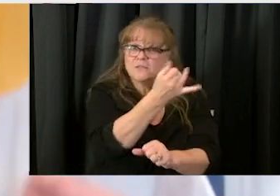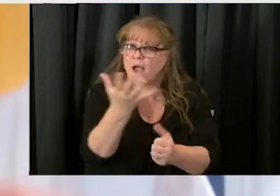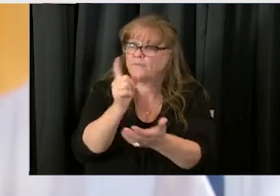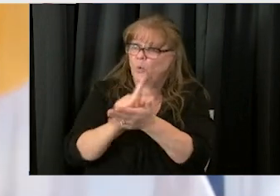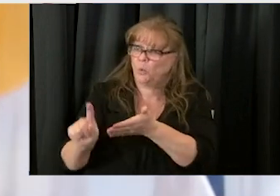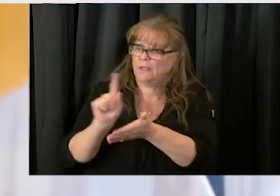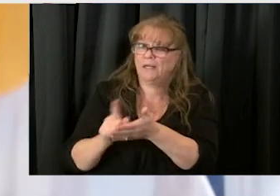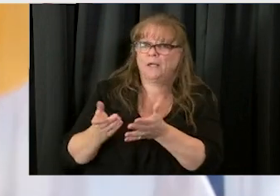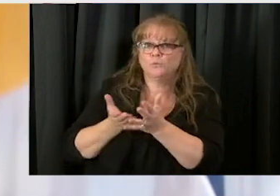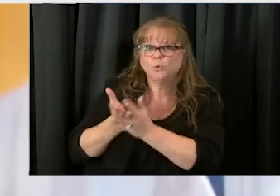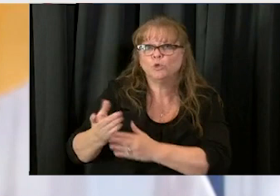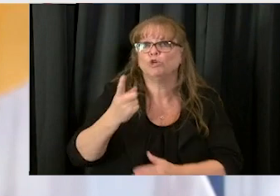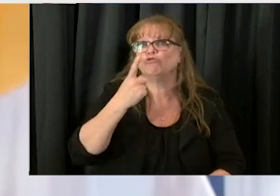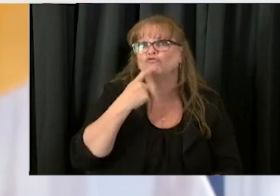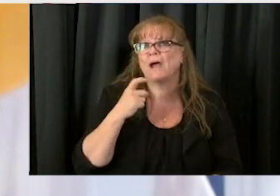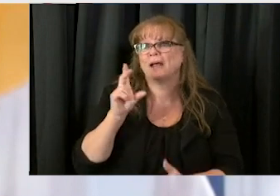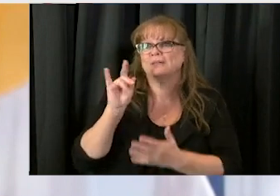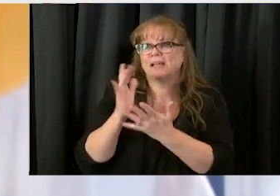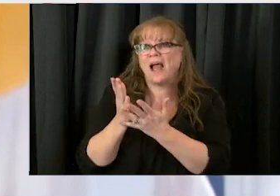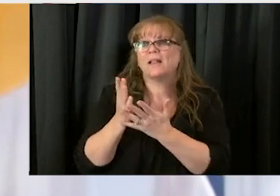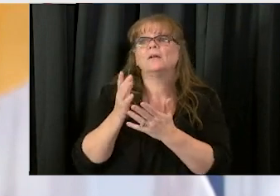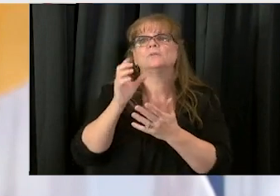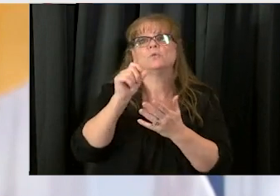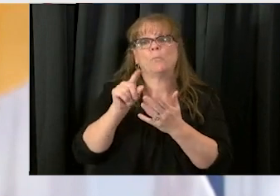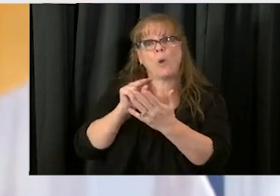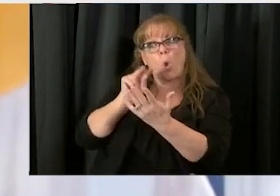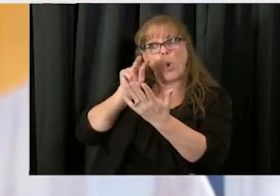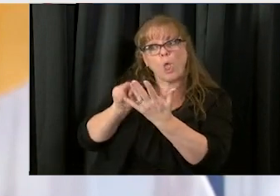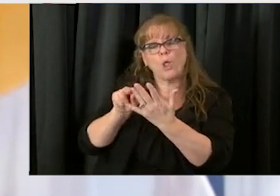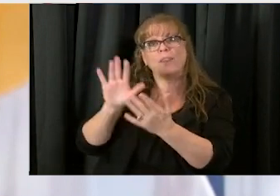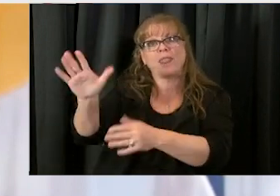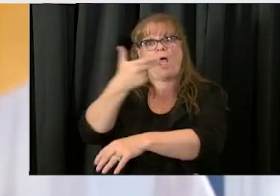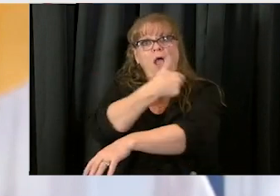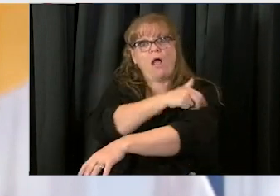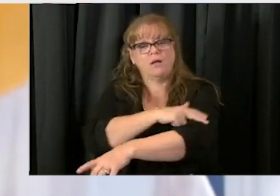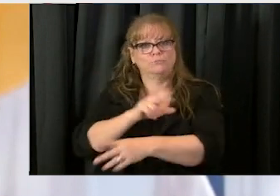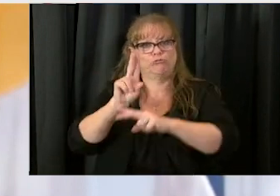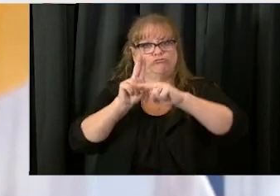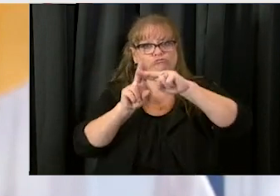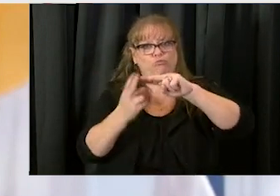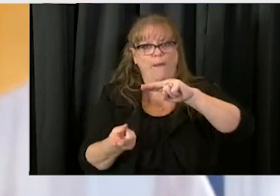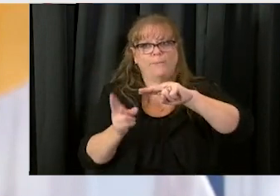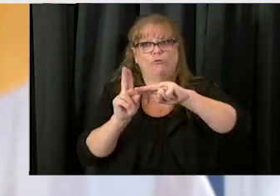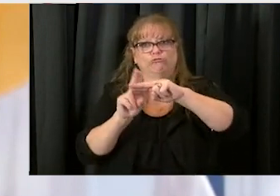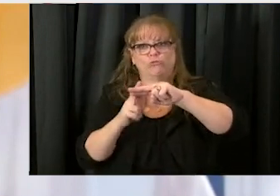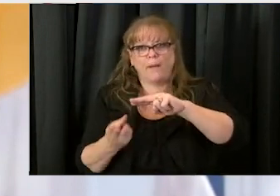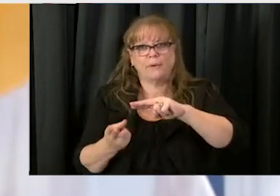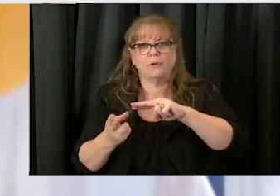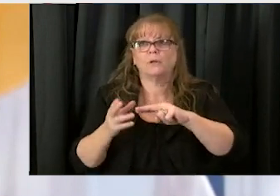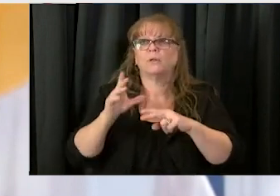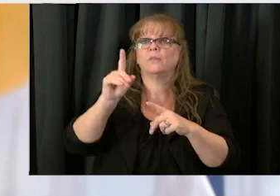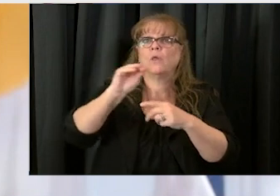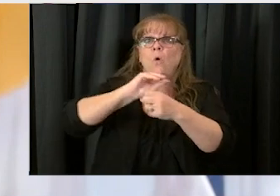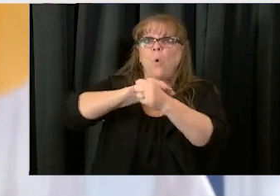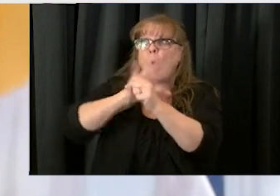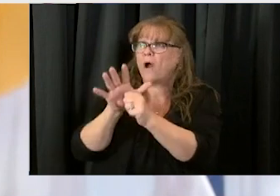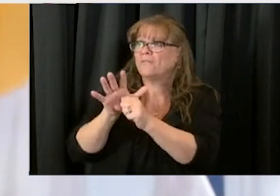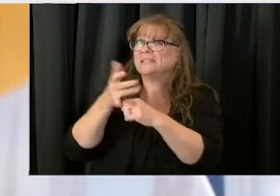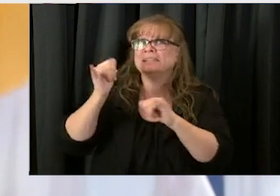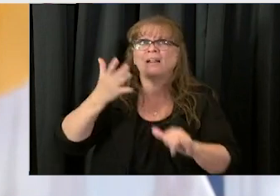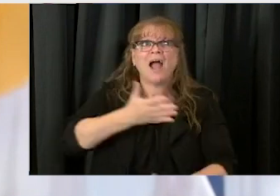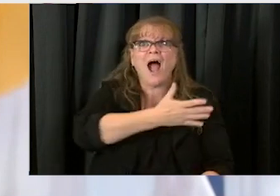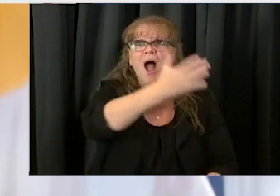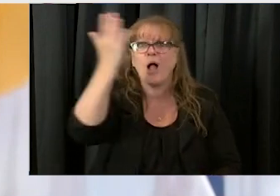incidence level still higher than we would like. So 2 out of 3 metrics being met. We look forward to a